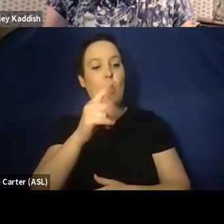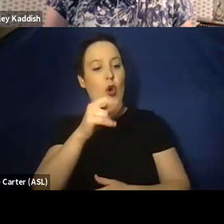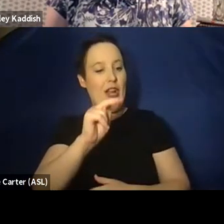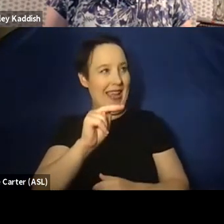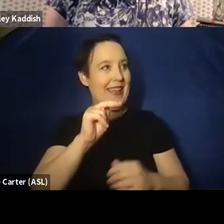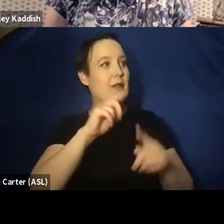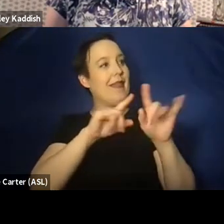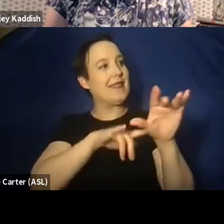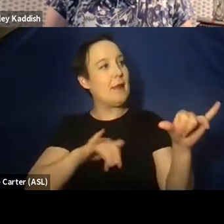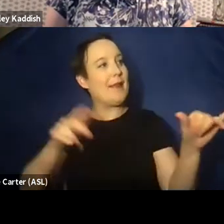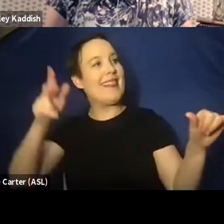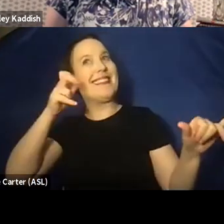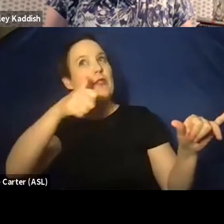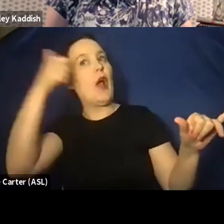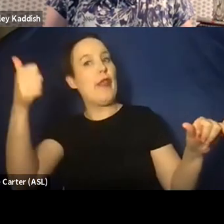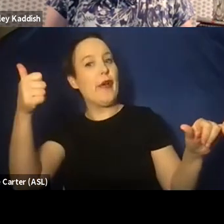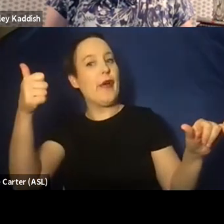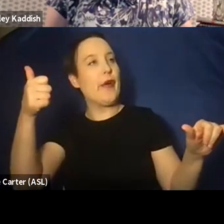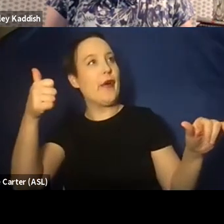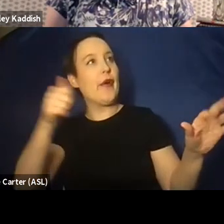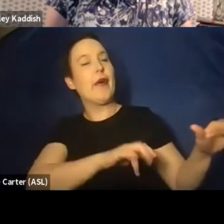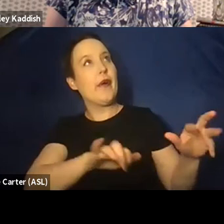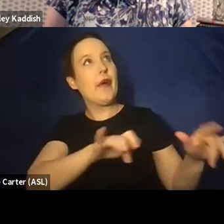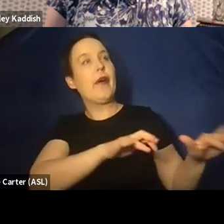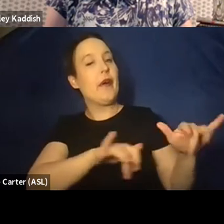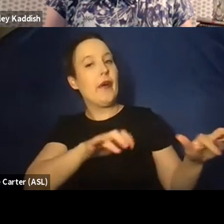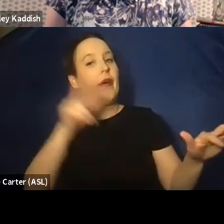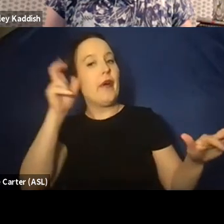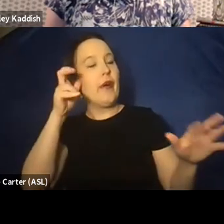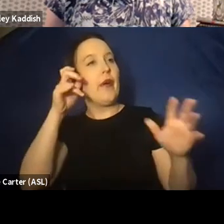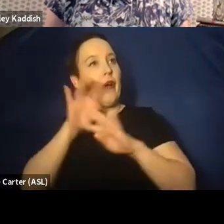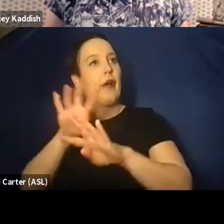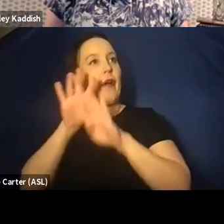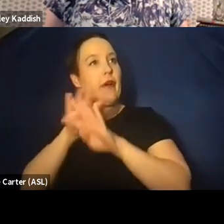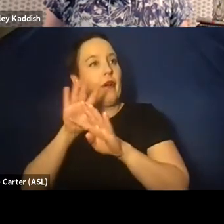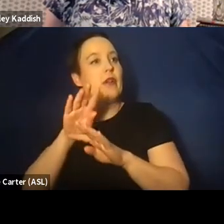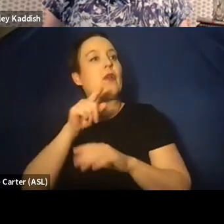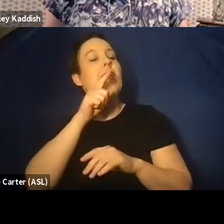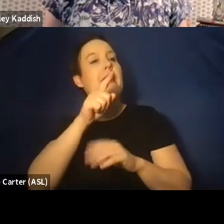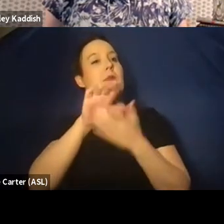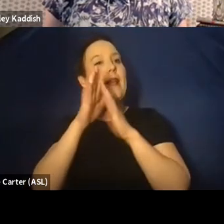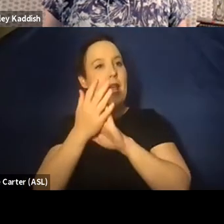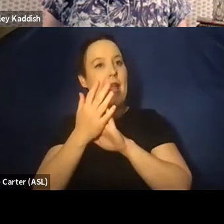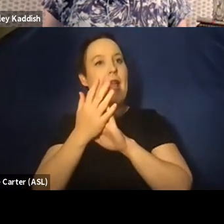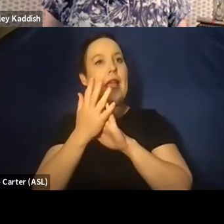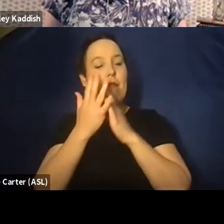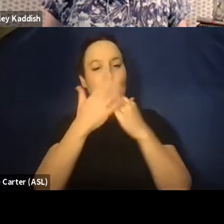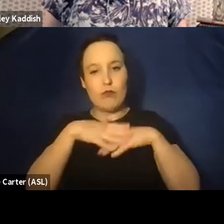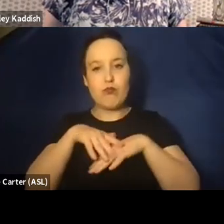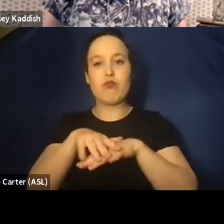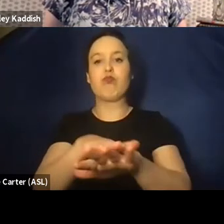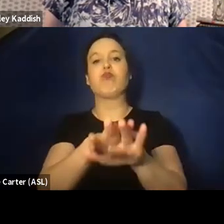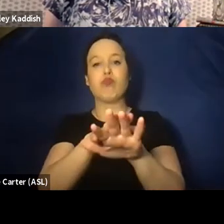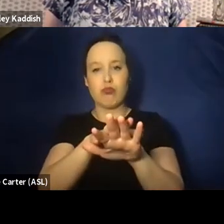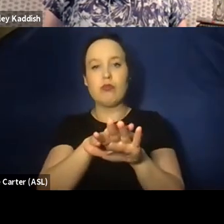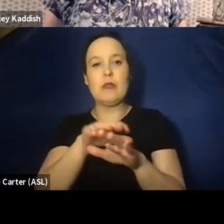Ives' music became this constant merging of multiple voices, deeply polyphonic, some